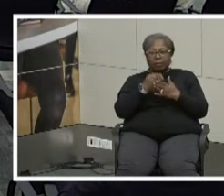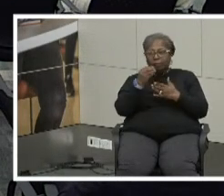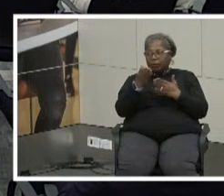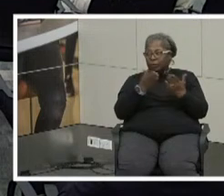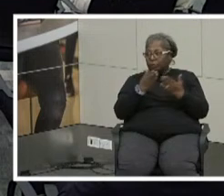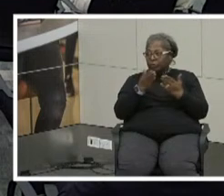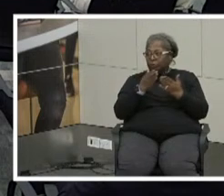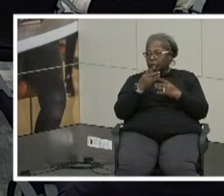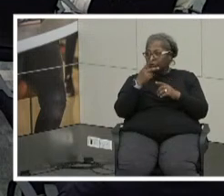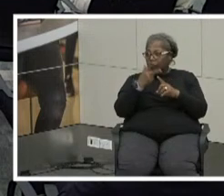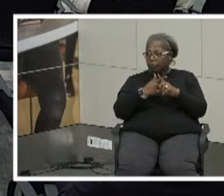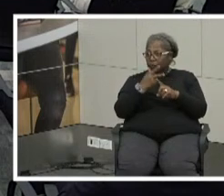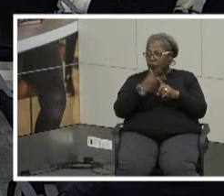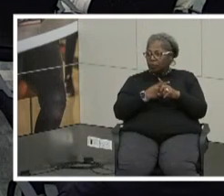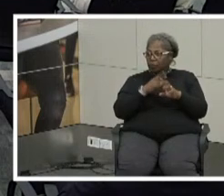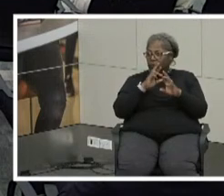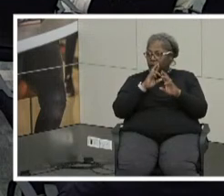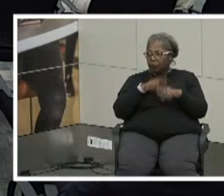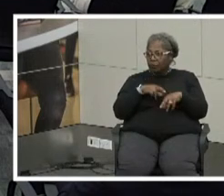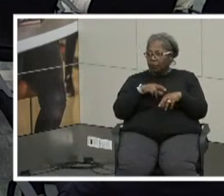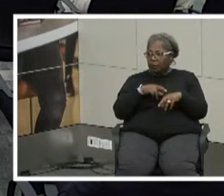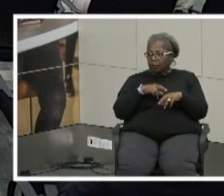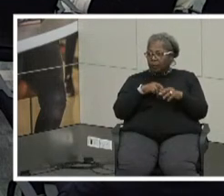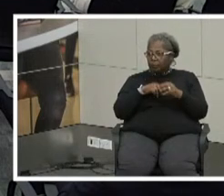Services quarterly report